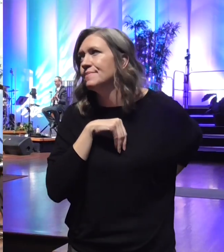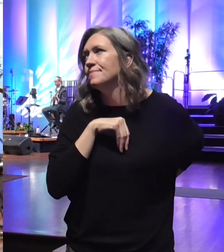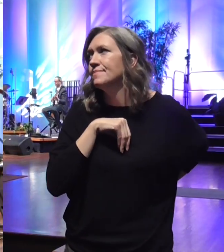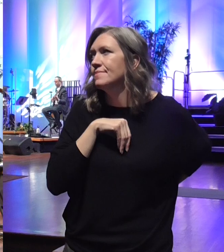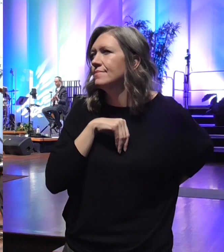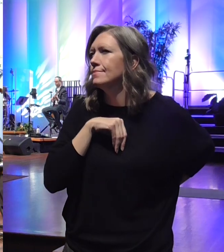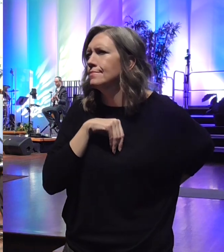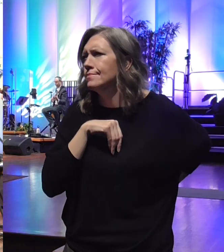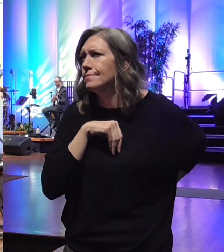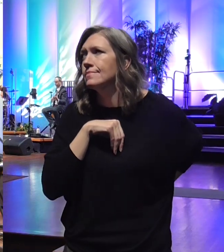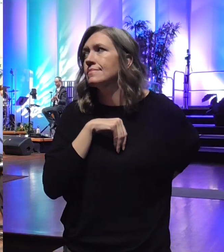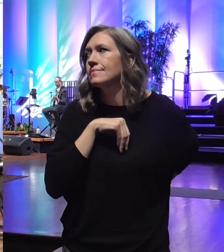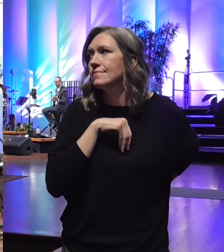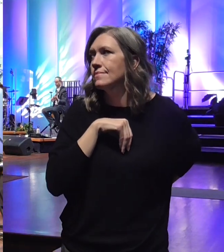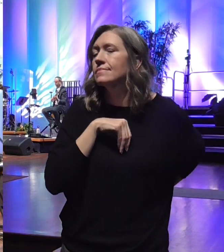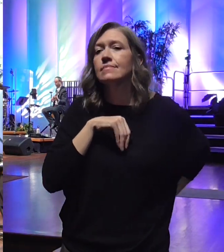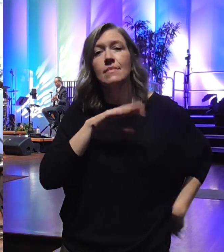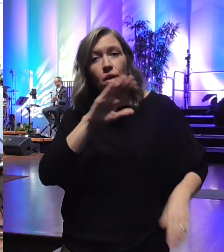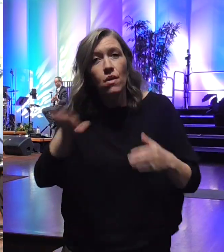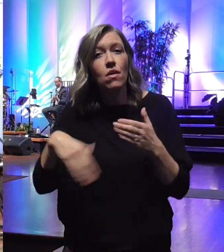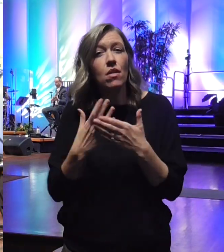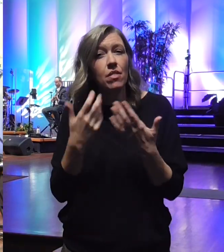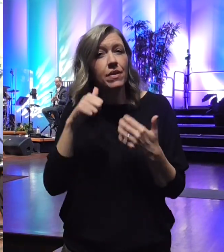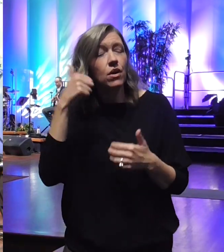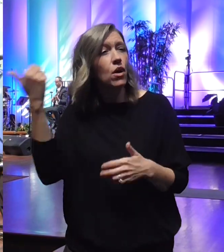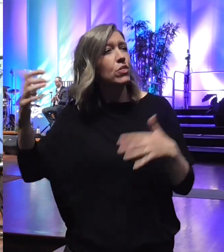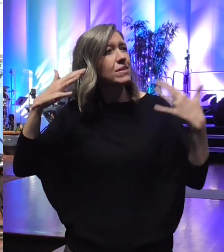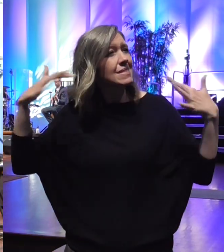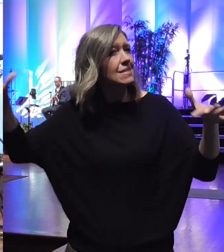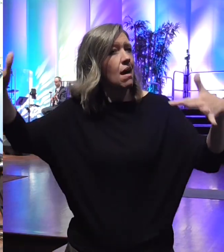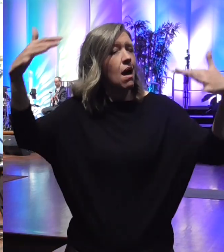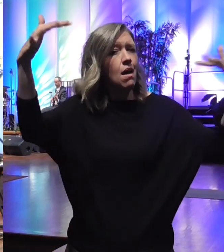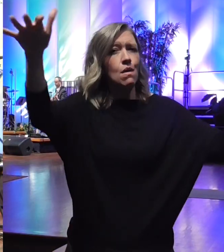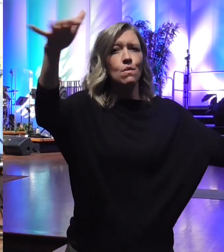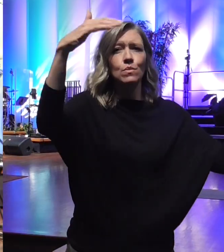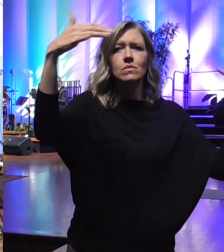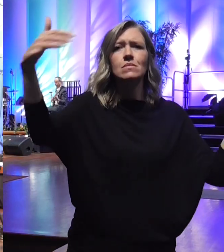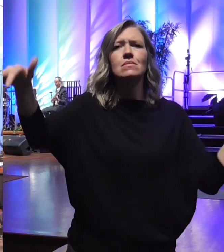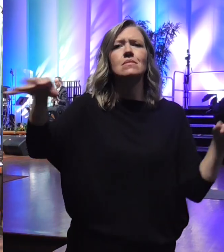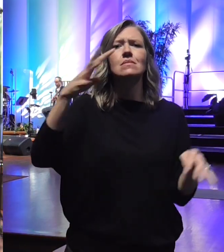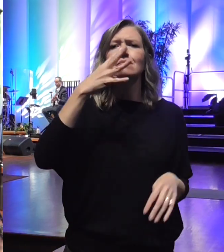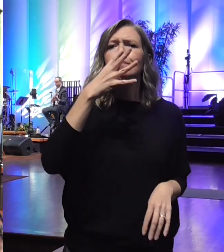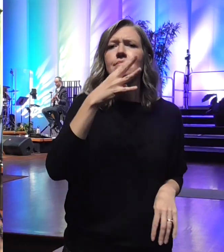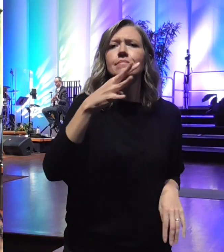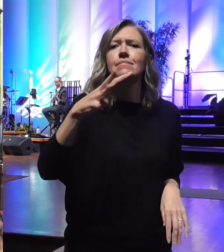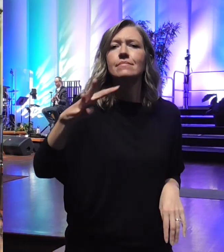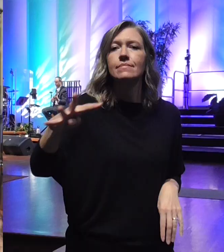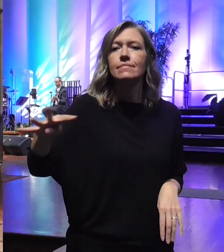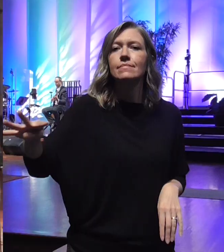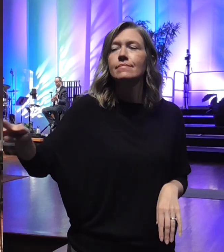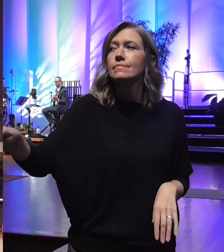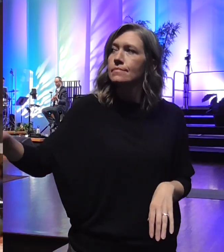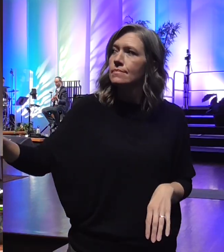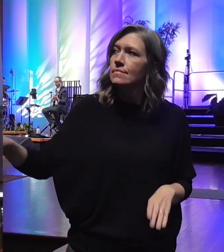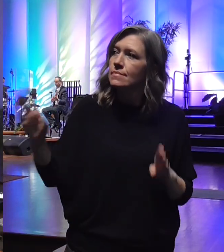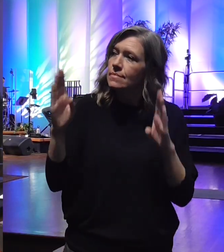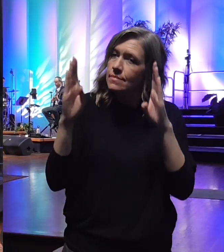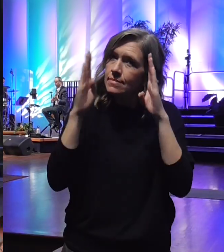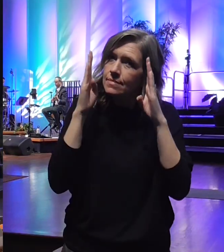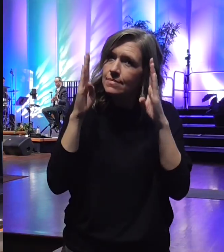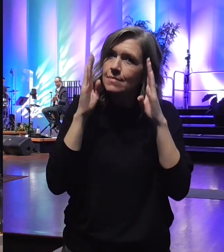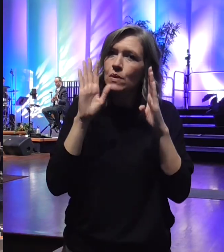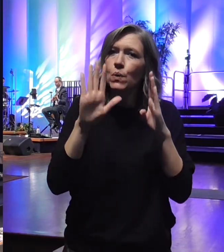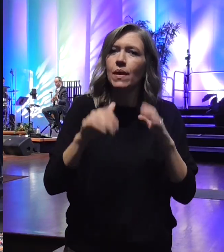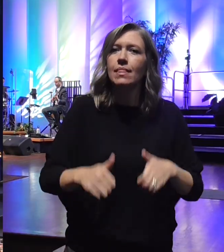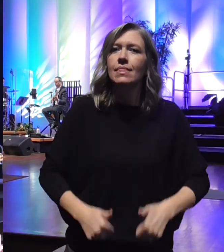side, side. All the other sound, turn it down.